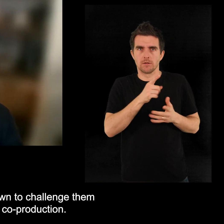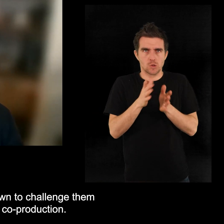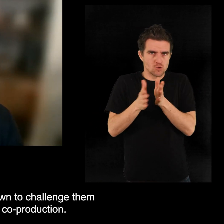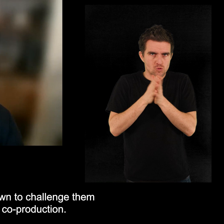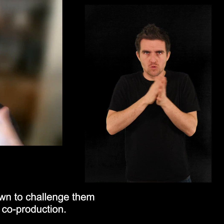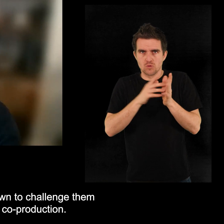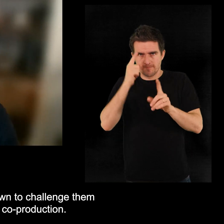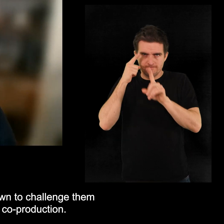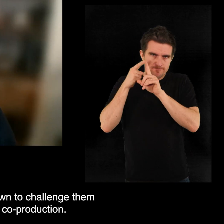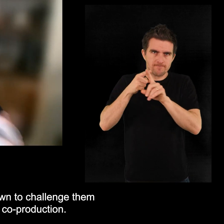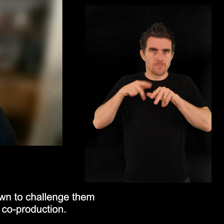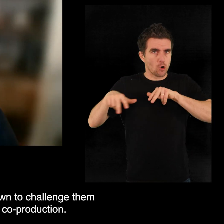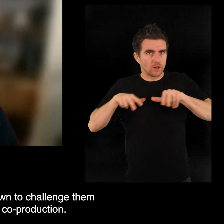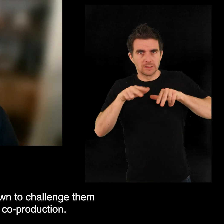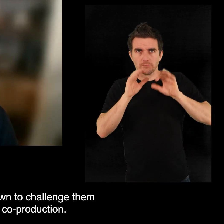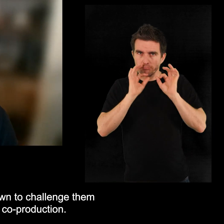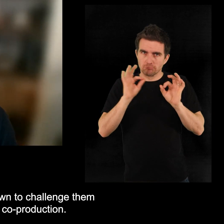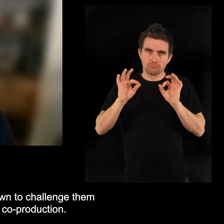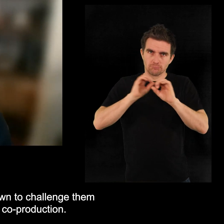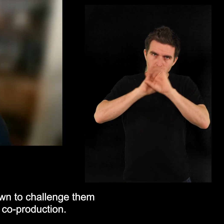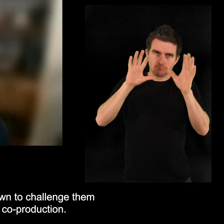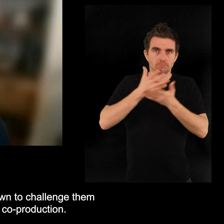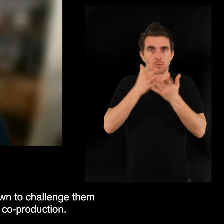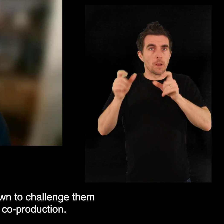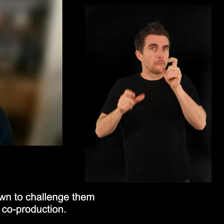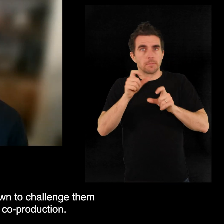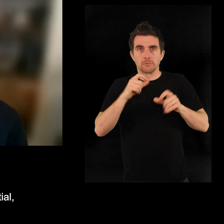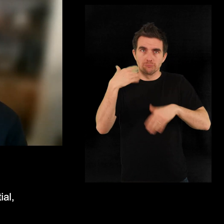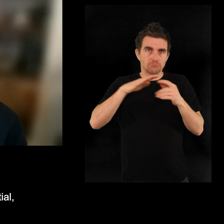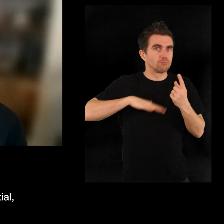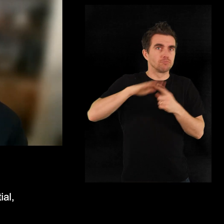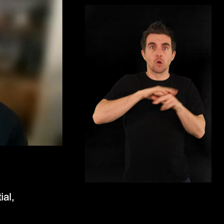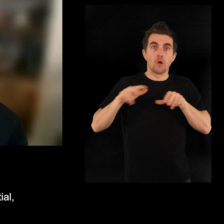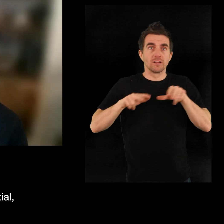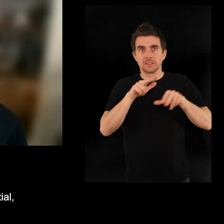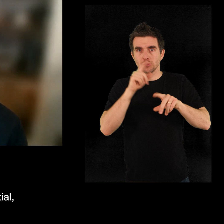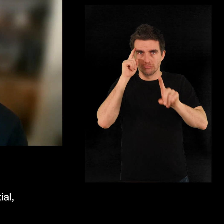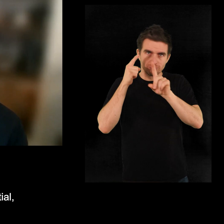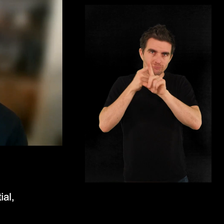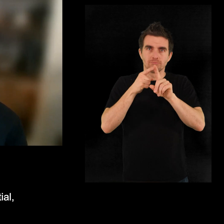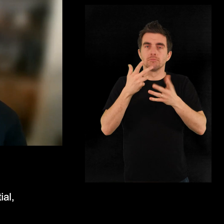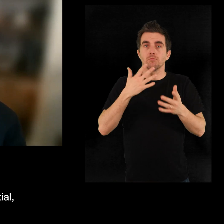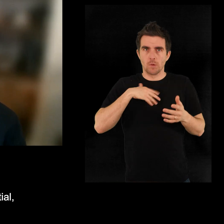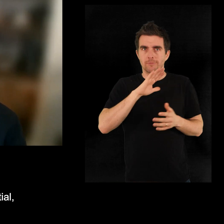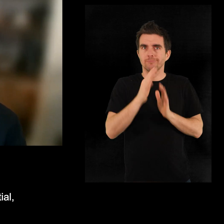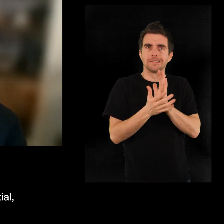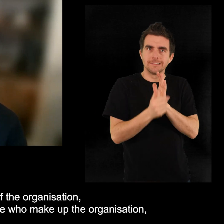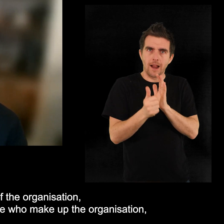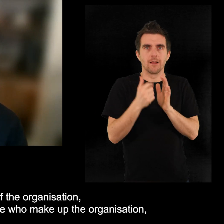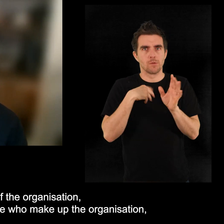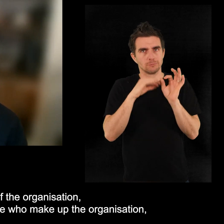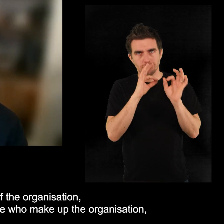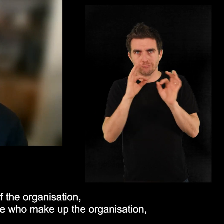to challenge them and to train them in actually co-production. Leadership training is essential. What makes a good